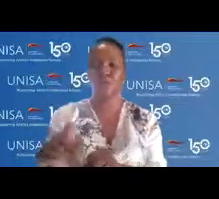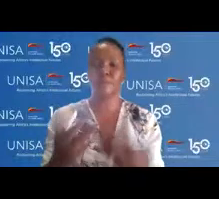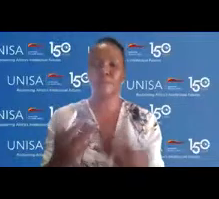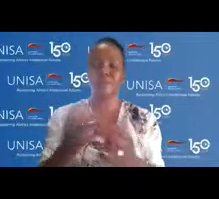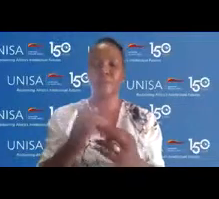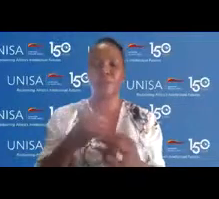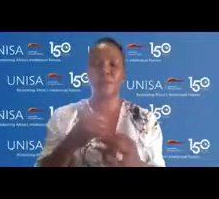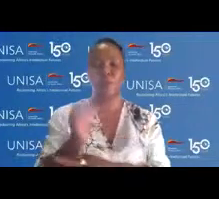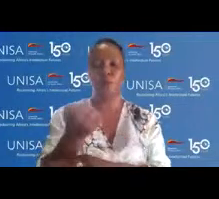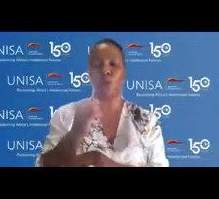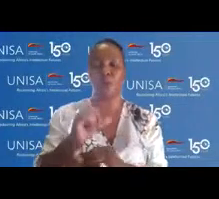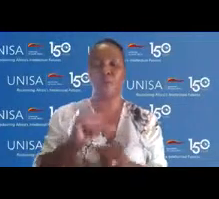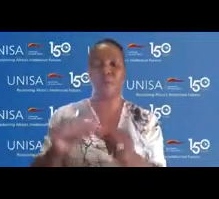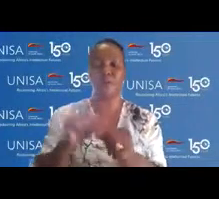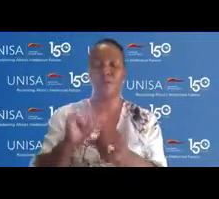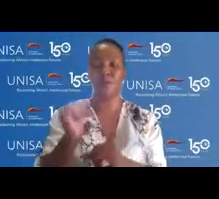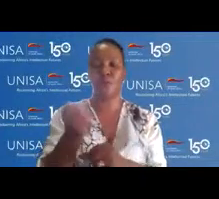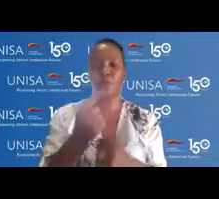well.